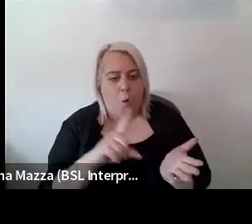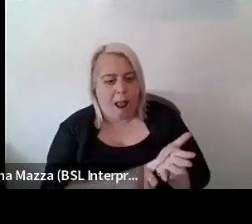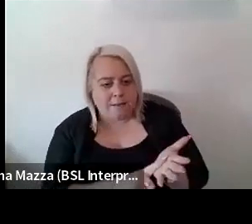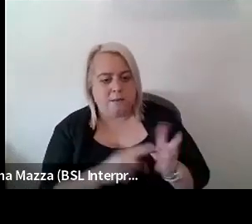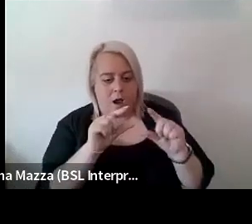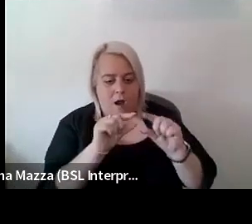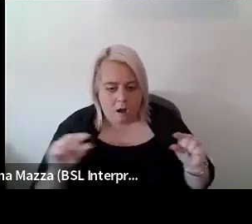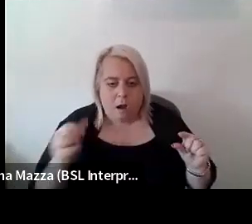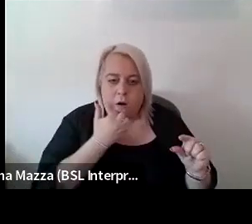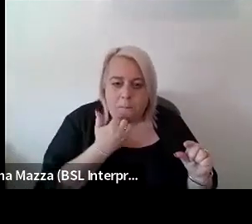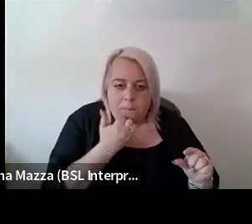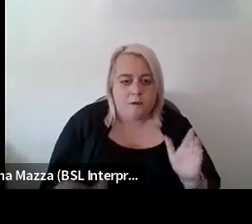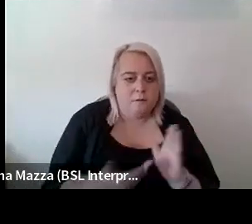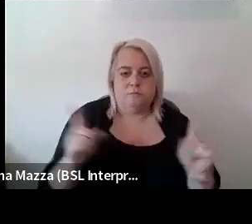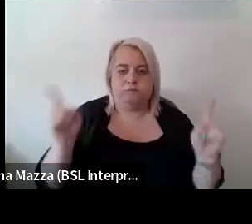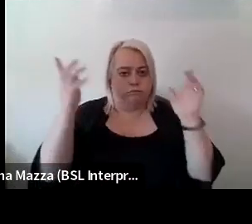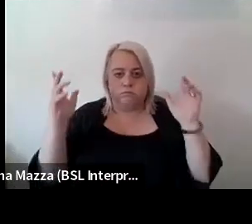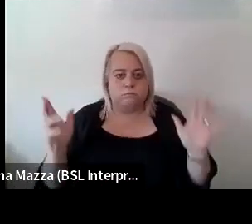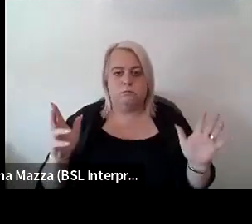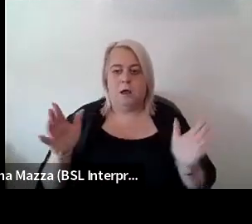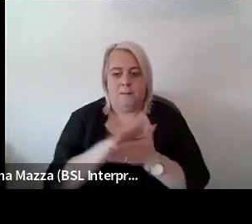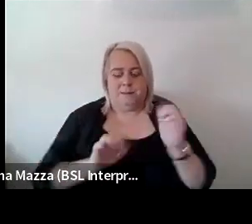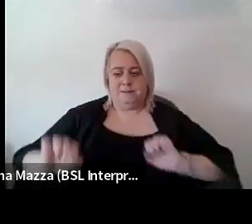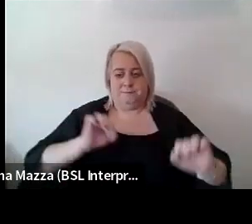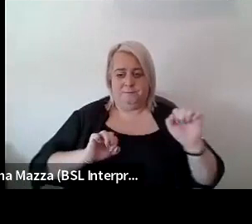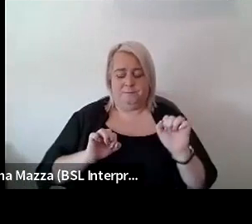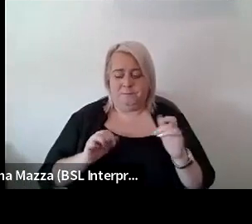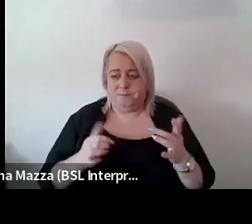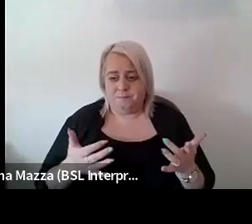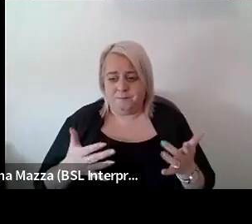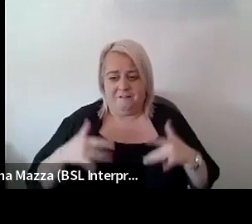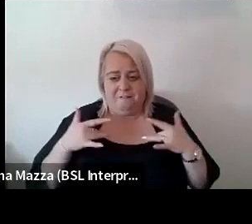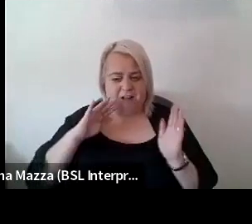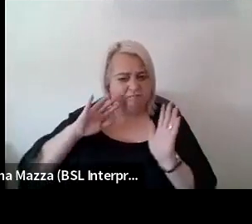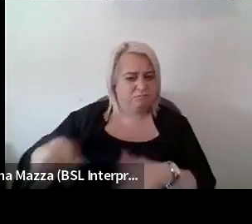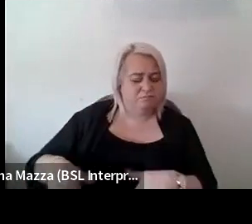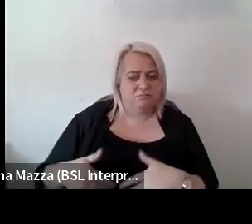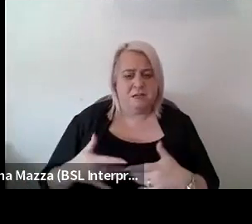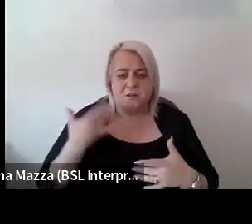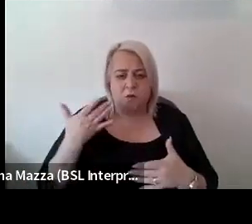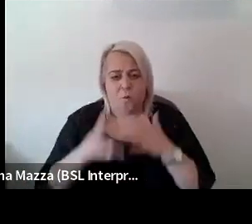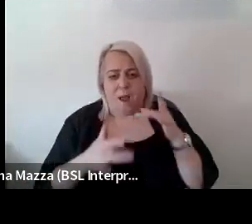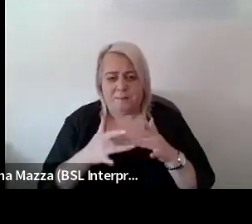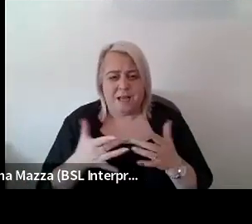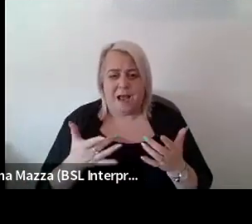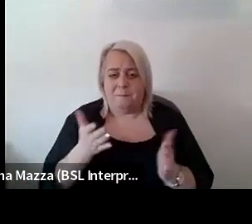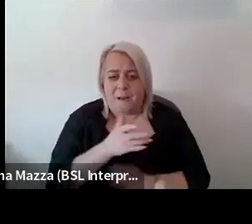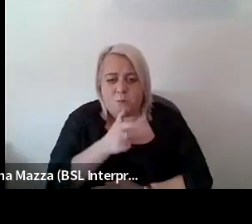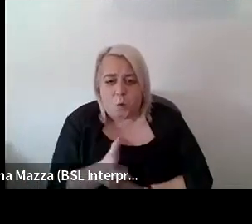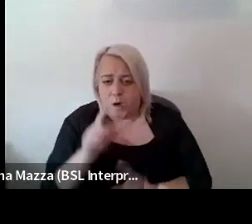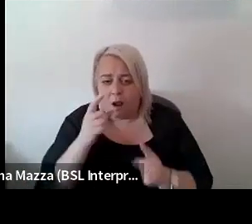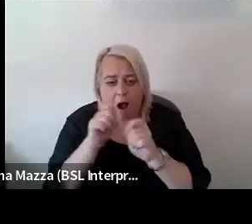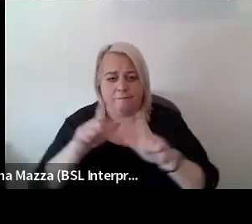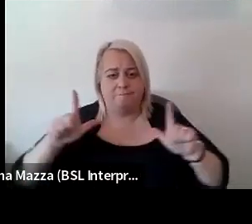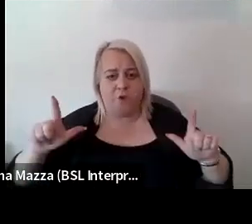load is overwhelming, and it makes me not want to use things that don't, that even with a